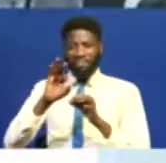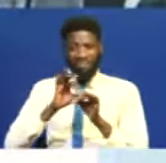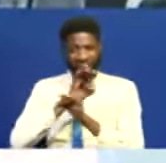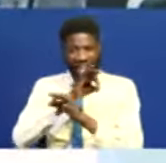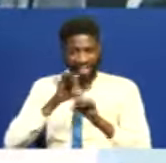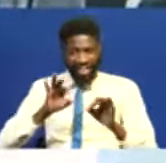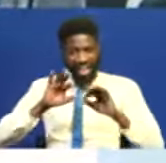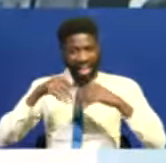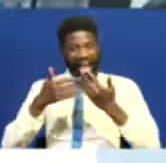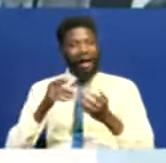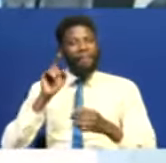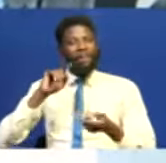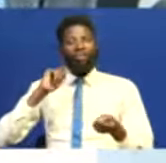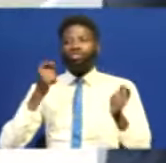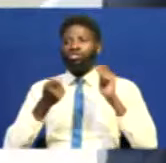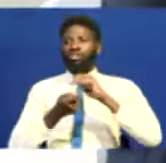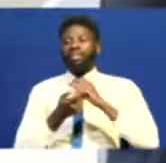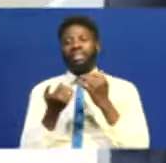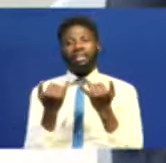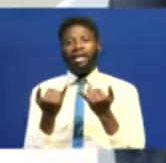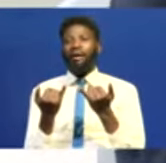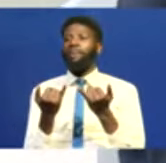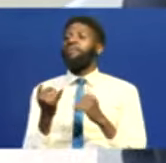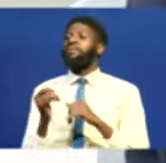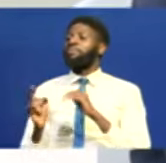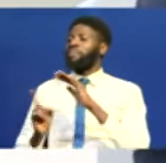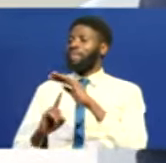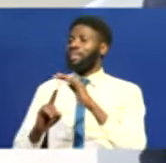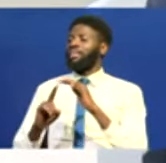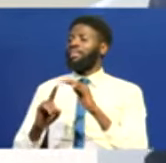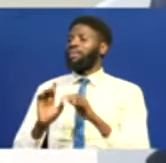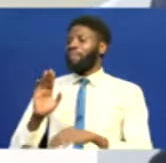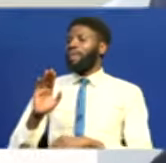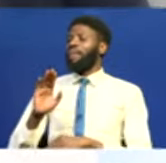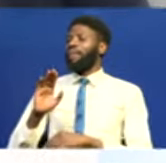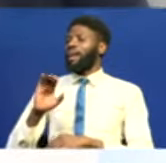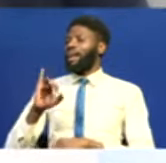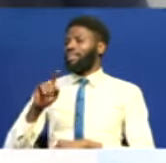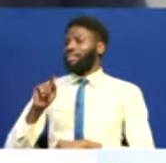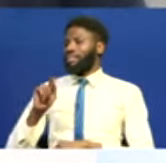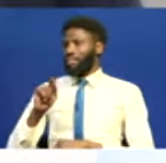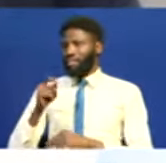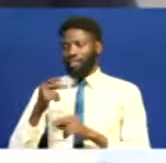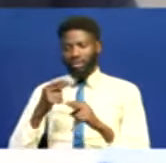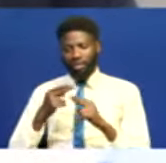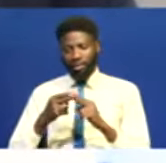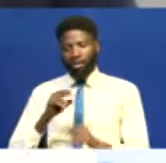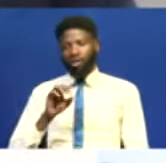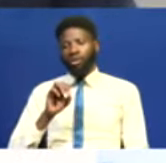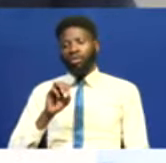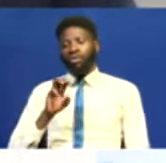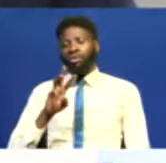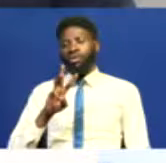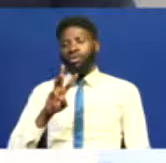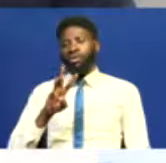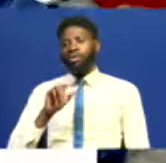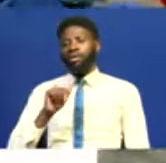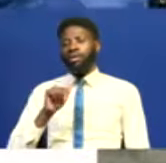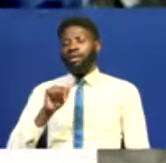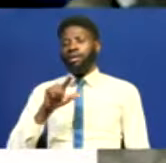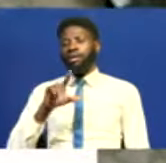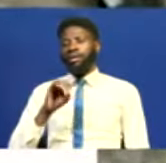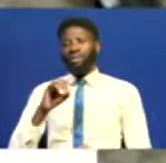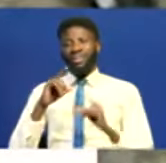such, the Ministry of Information, Communication and Digital Economy Cabinet Secretary Eliud Owalo says there is need for creativity to leverage the network